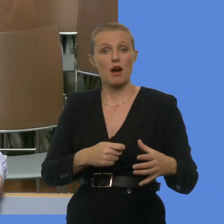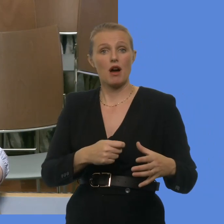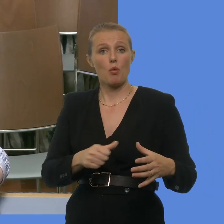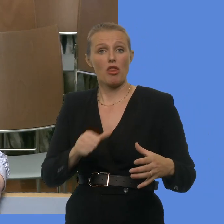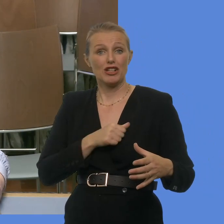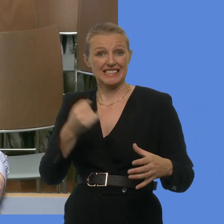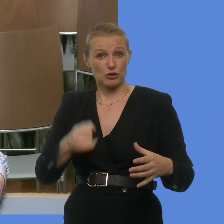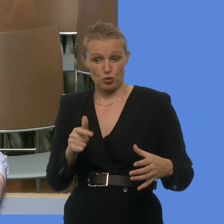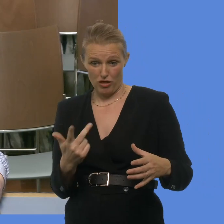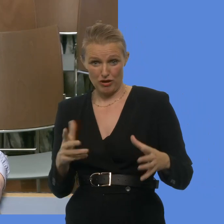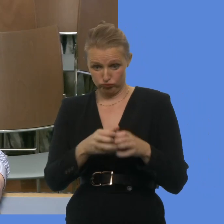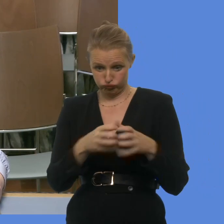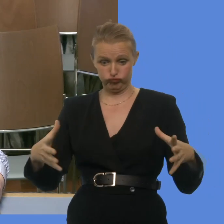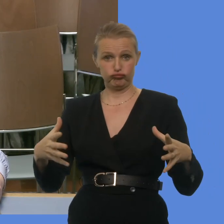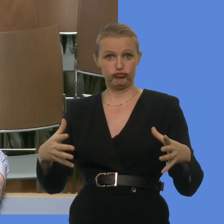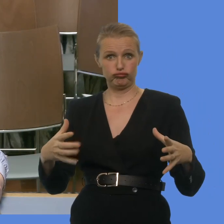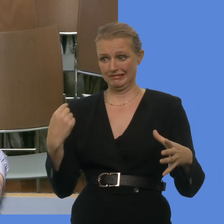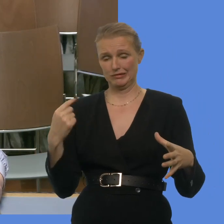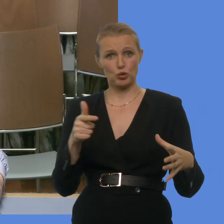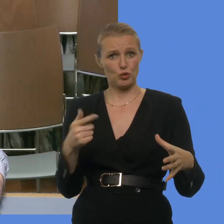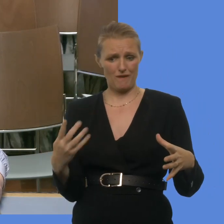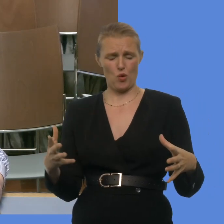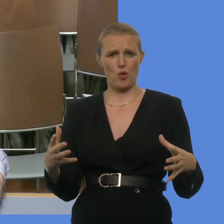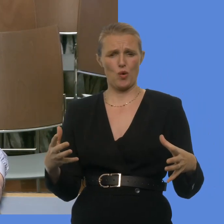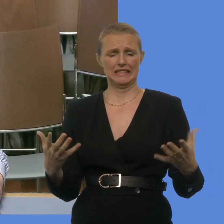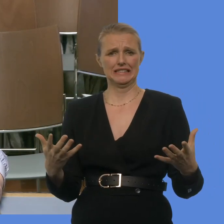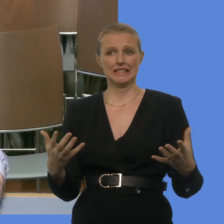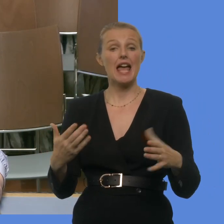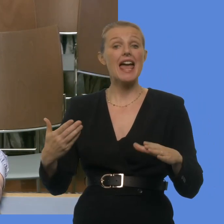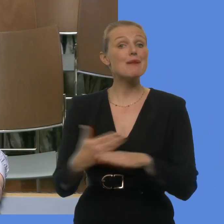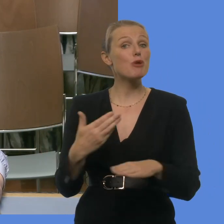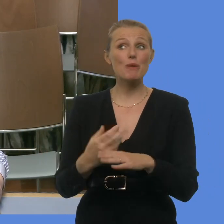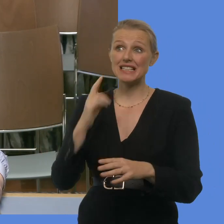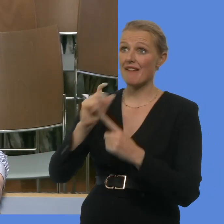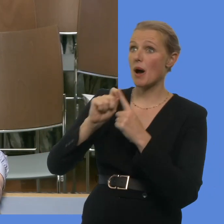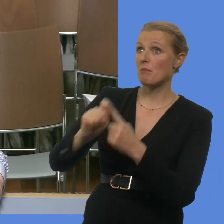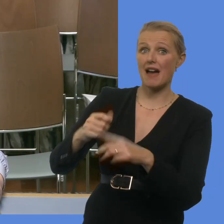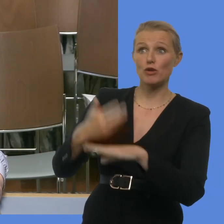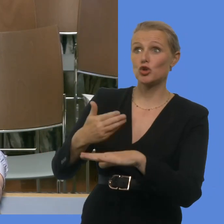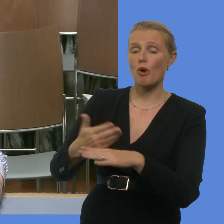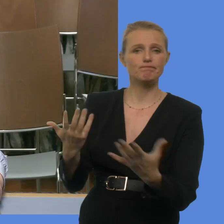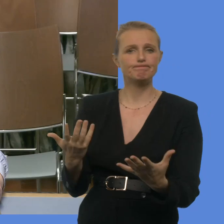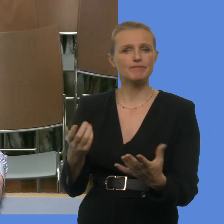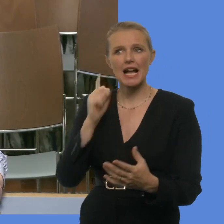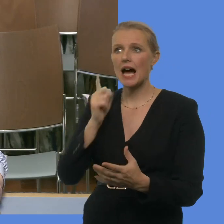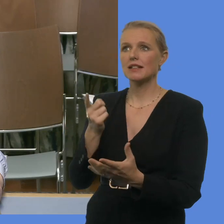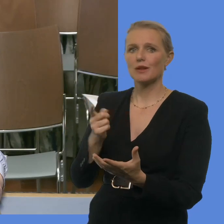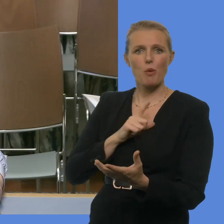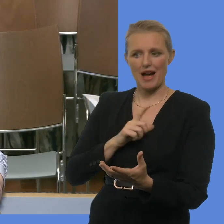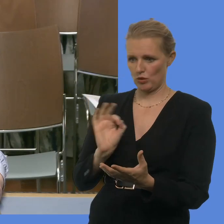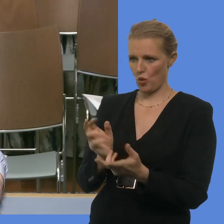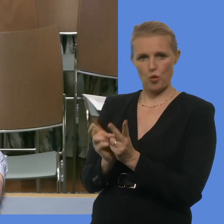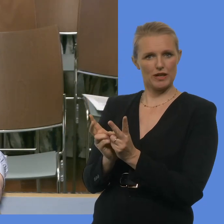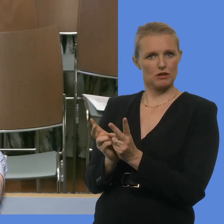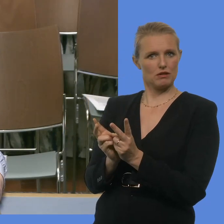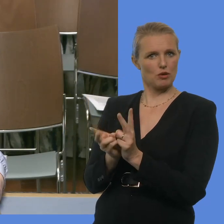1,603 by 2024. In terms of employment, deaf applicants and workers may struggle to access interpreters for